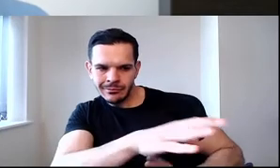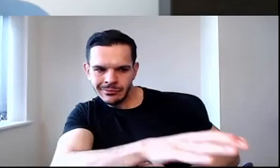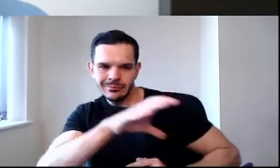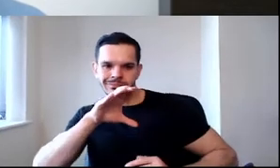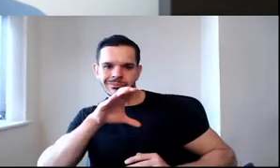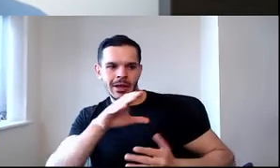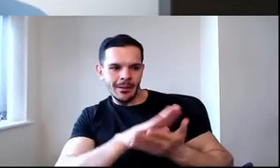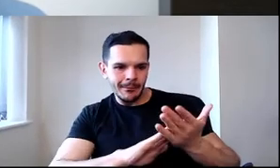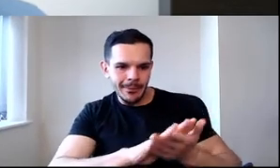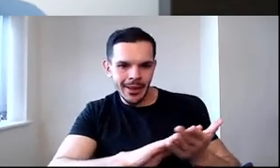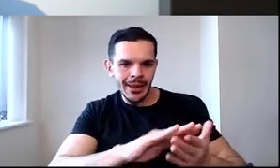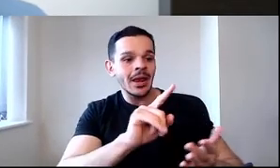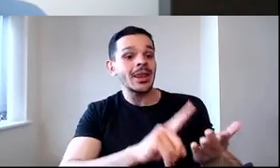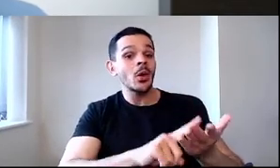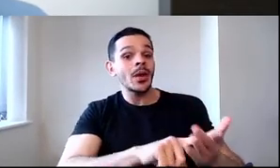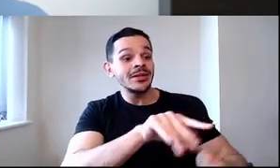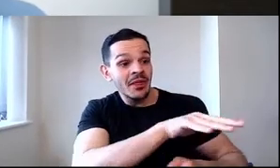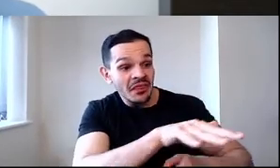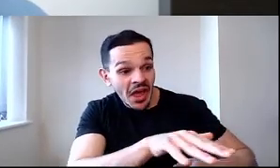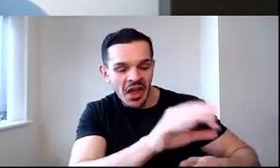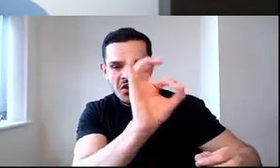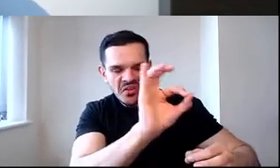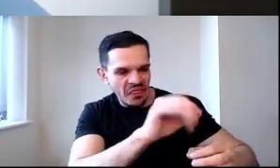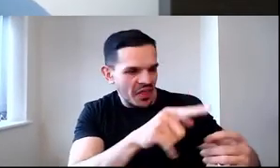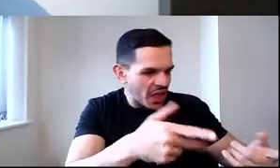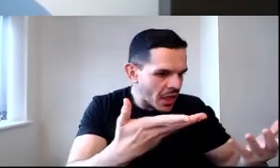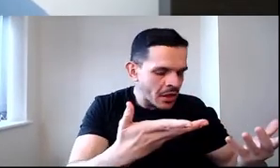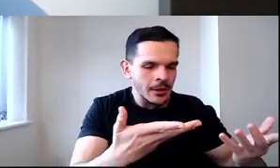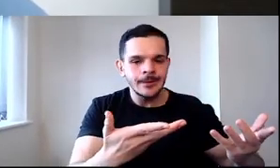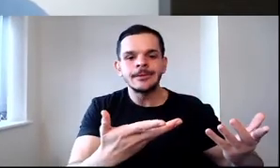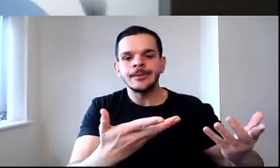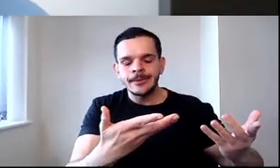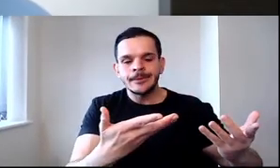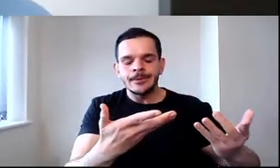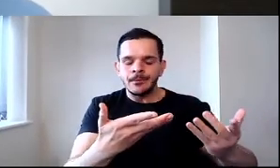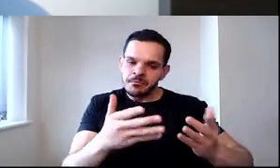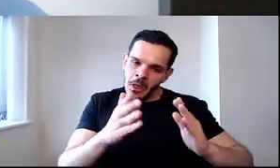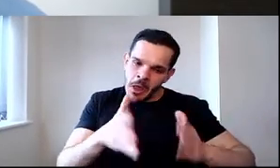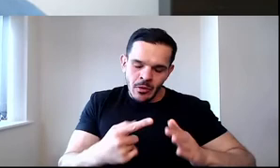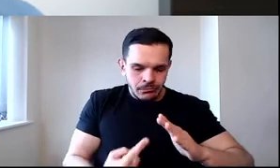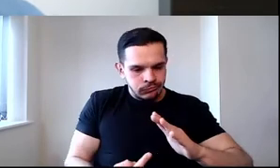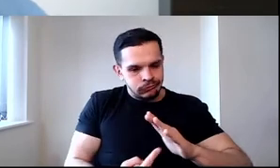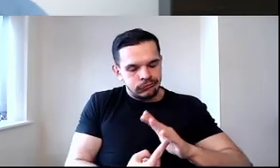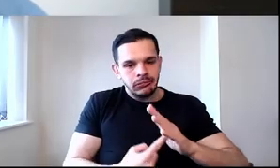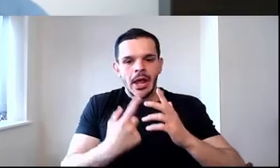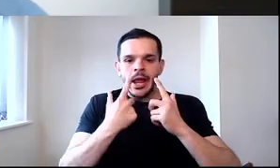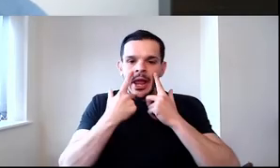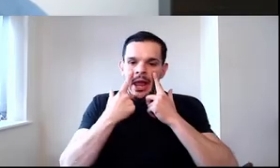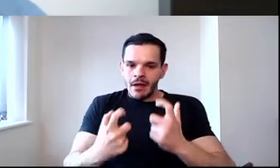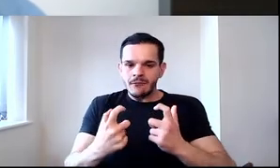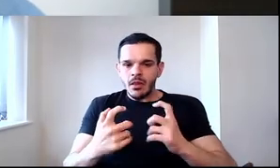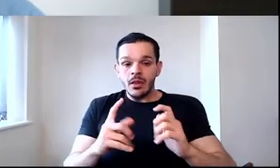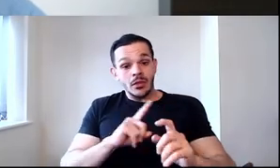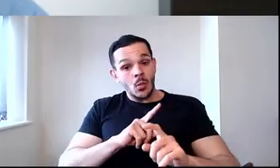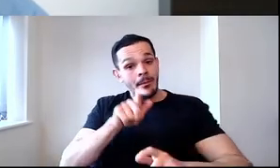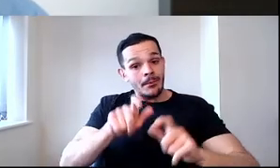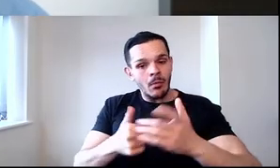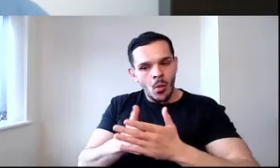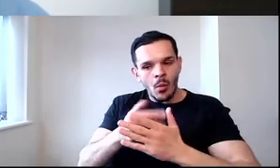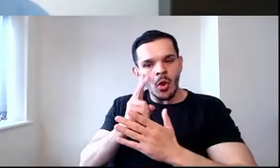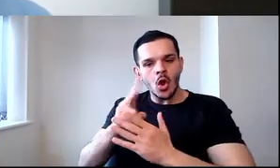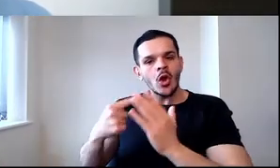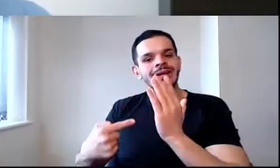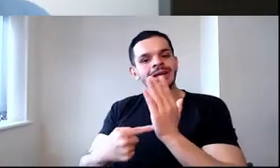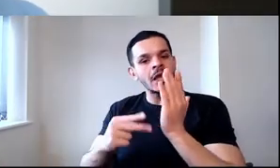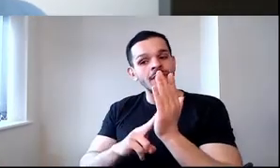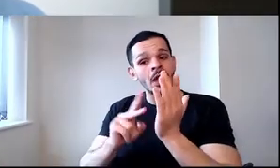no liquidity in there at the end of it. So you have to be cautious, and that's why people look at the TVL, look at the total value